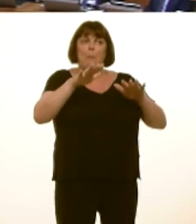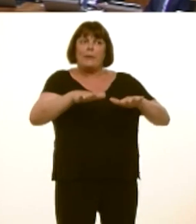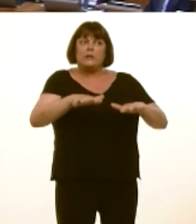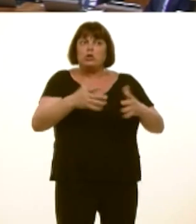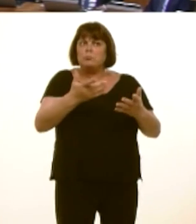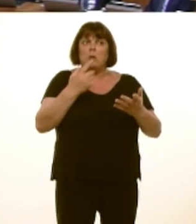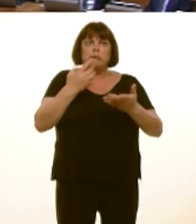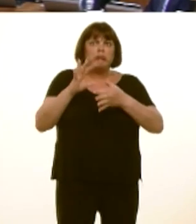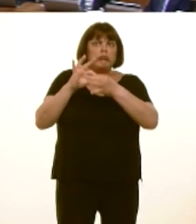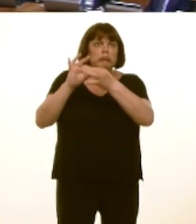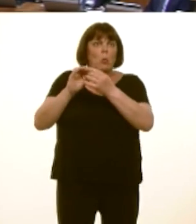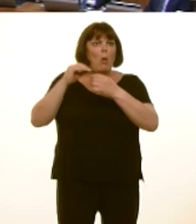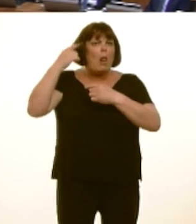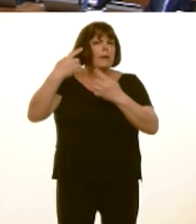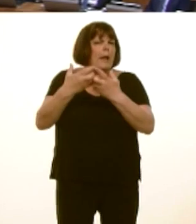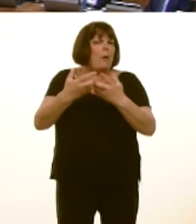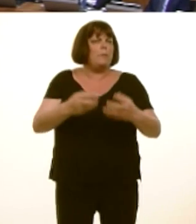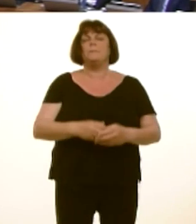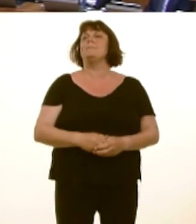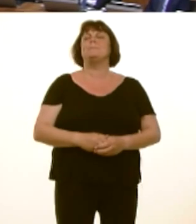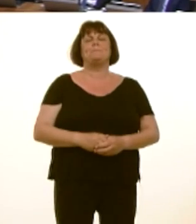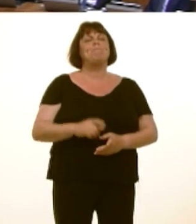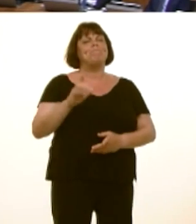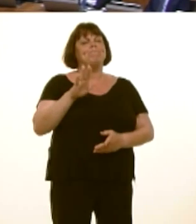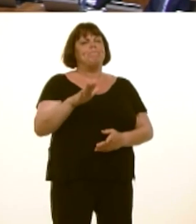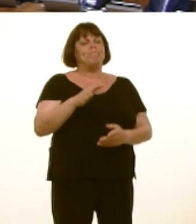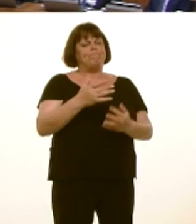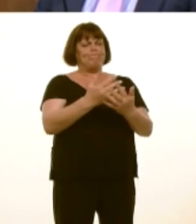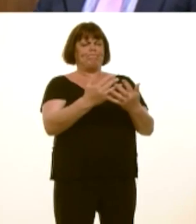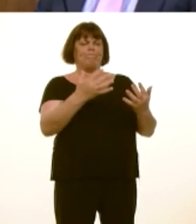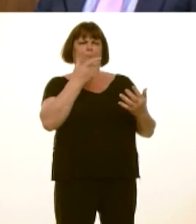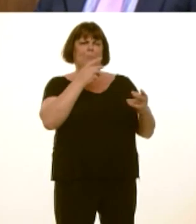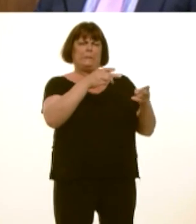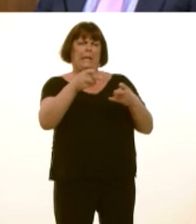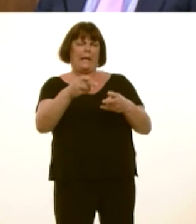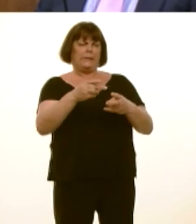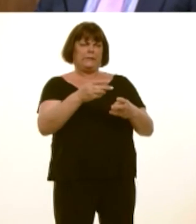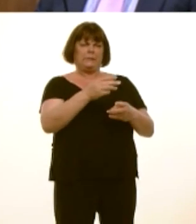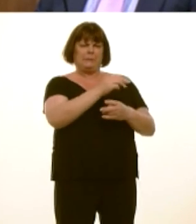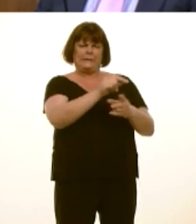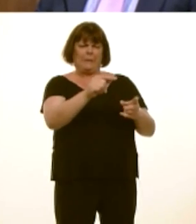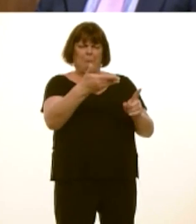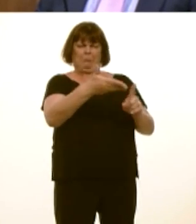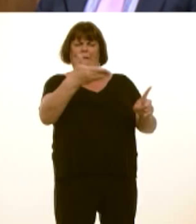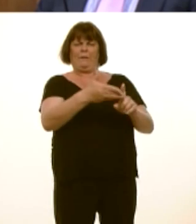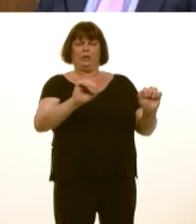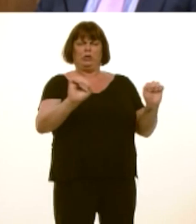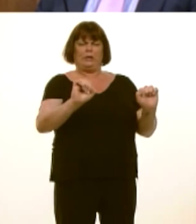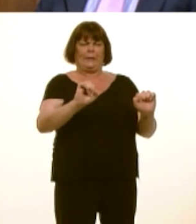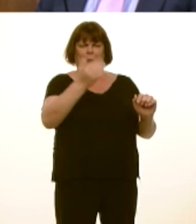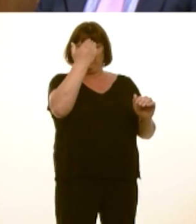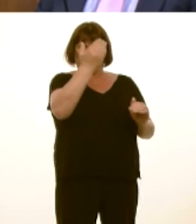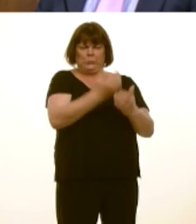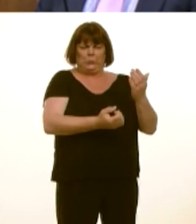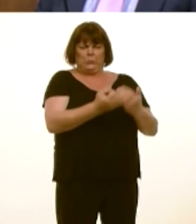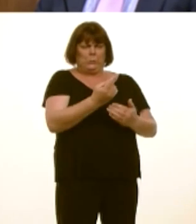Yes, at this moment in time, not all bodies have been identified. I can inform members that I do receive the daily situation